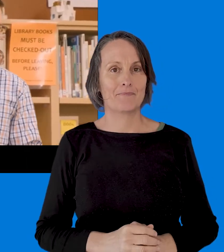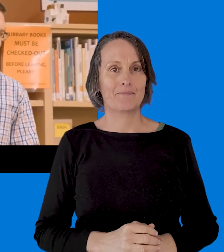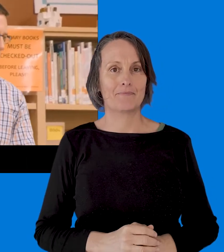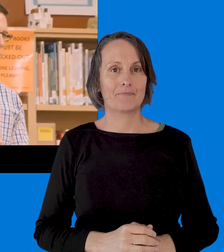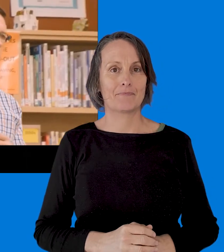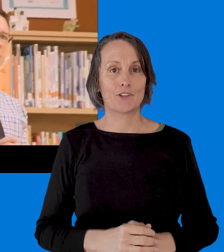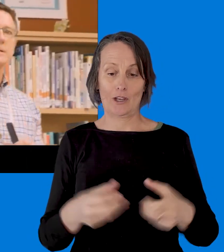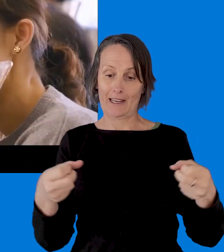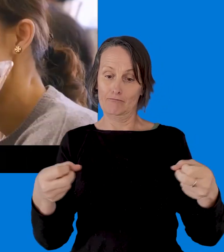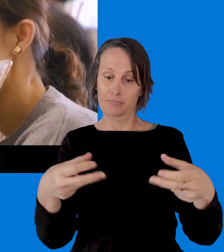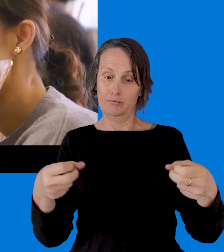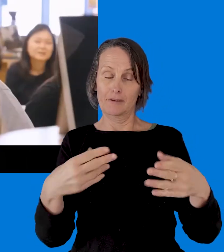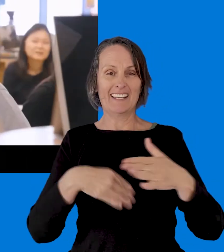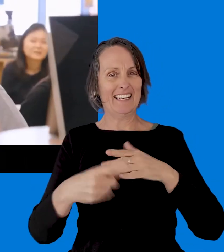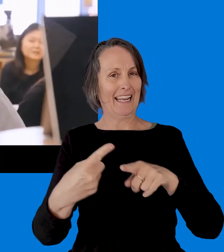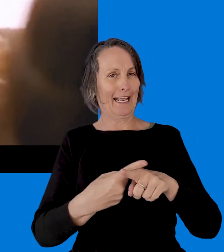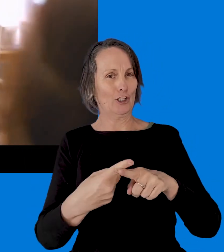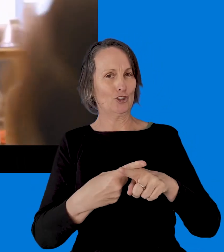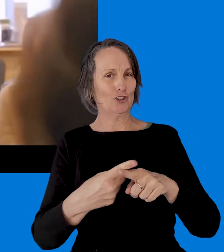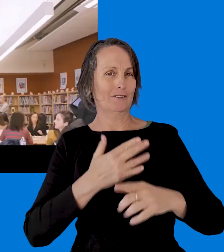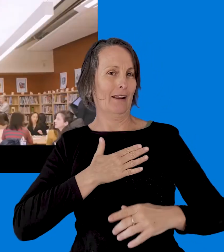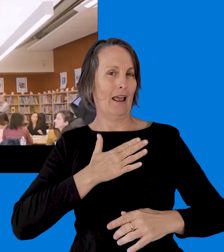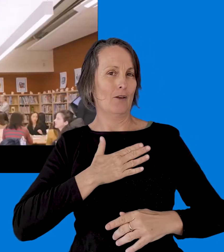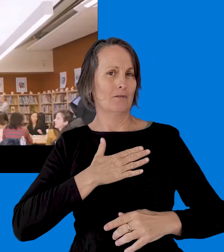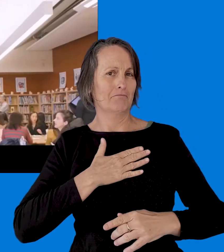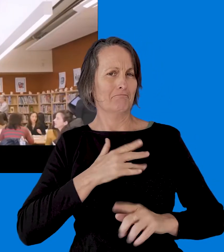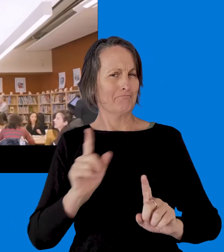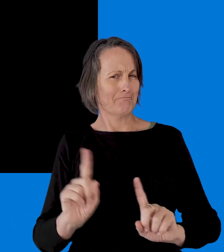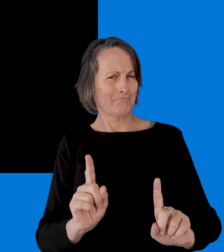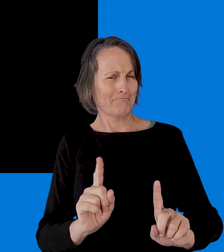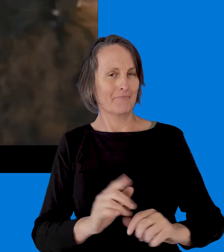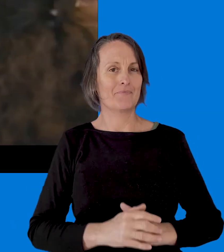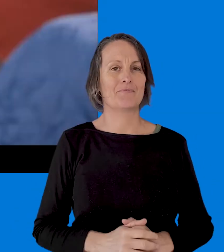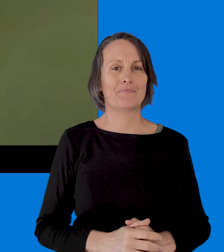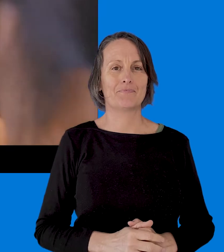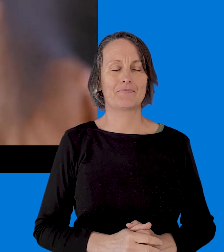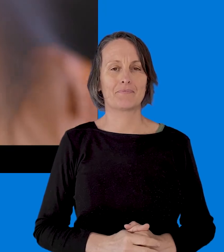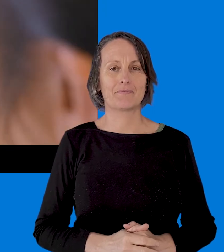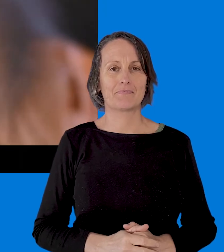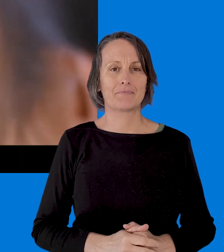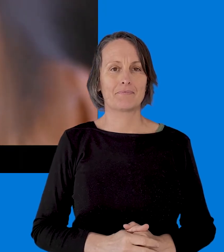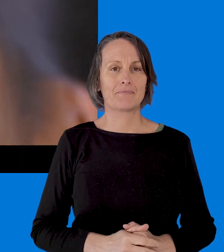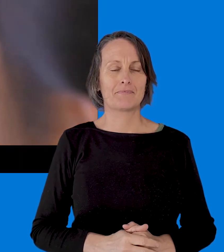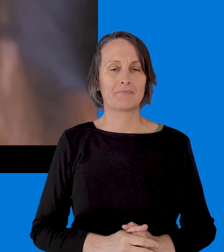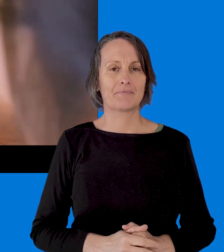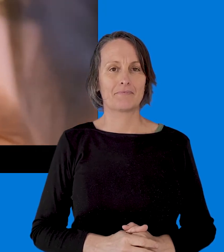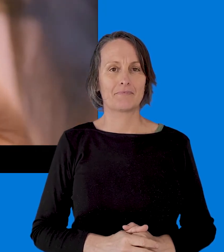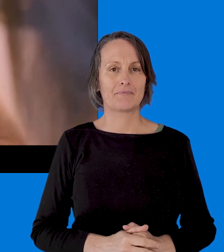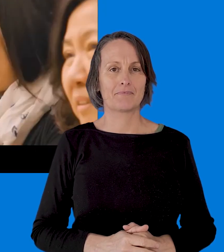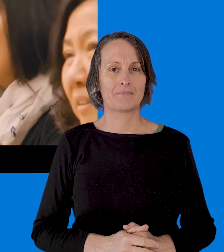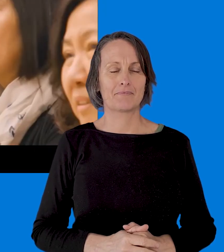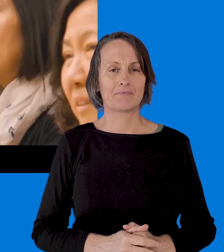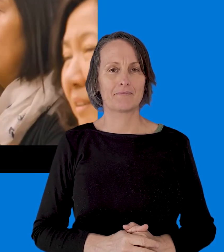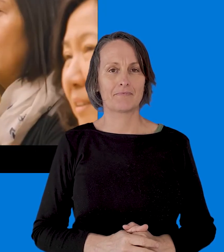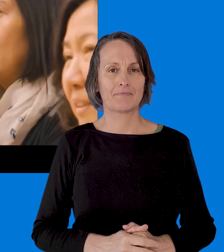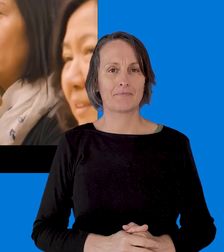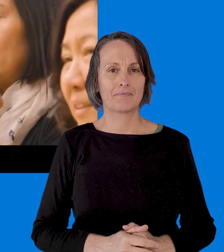presentation, the translation just coming over in English. How does it work? The sound waves are